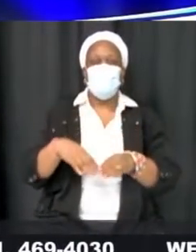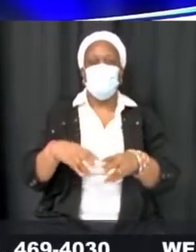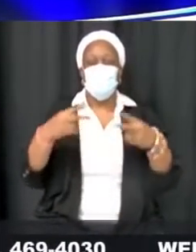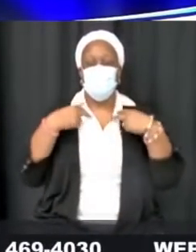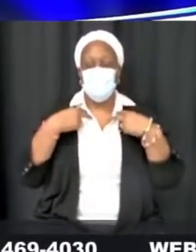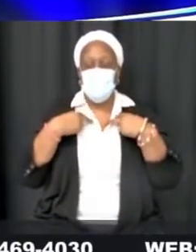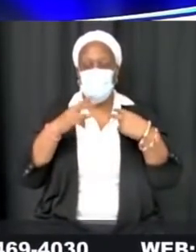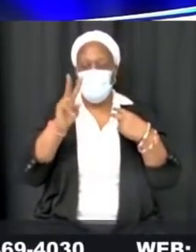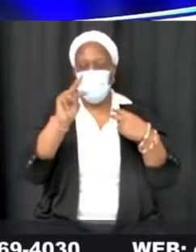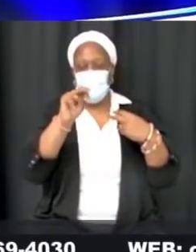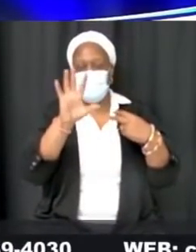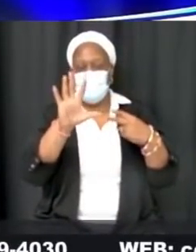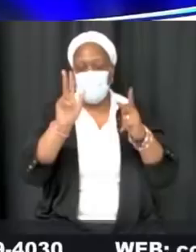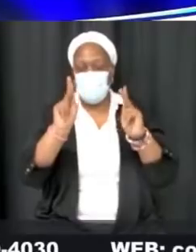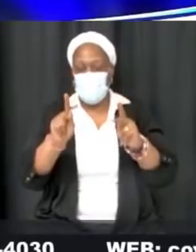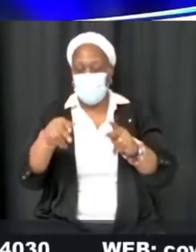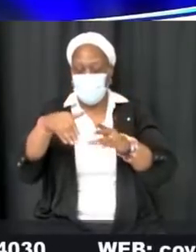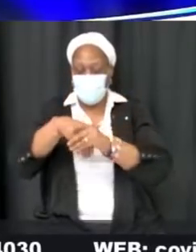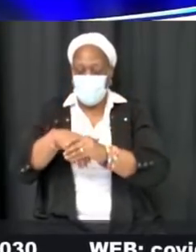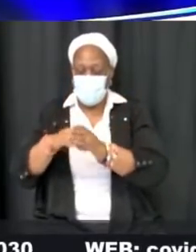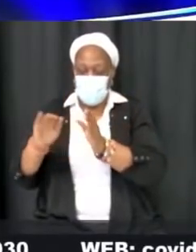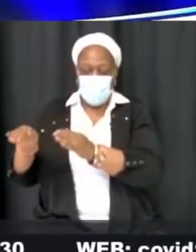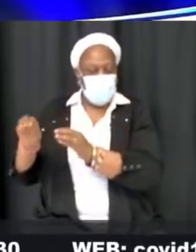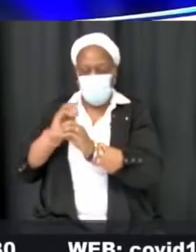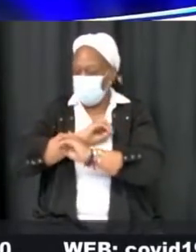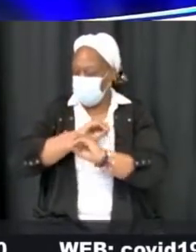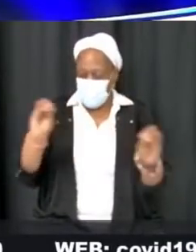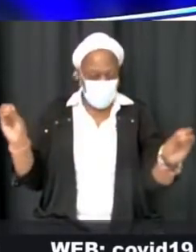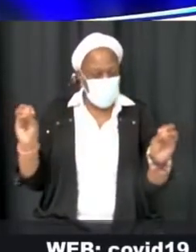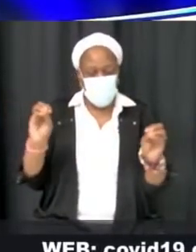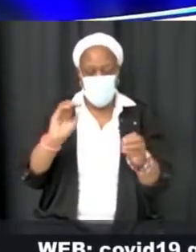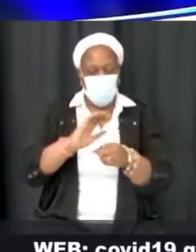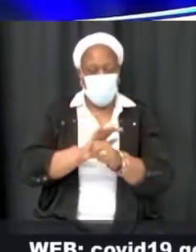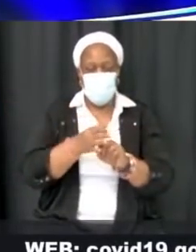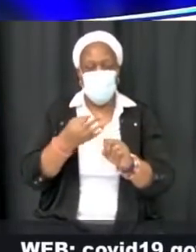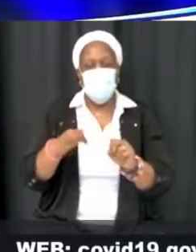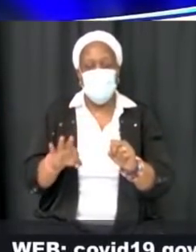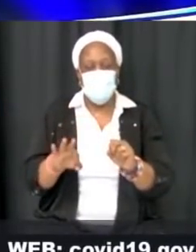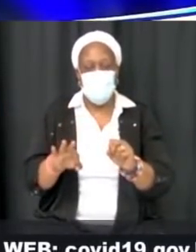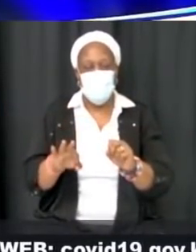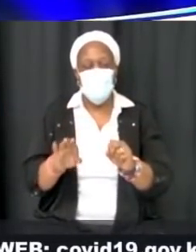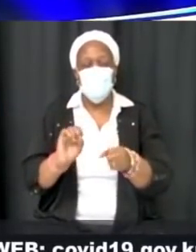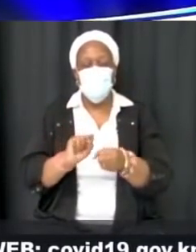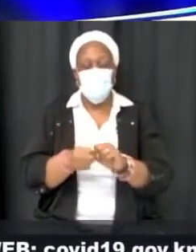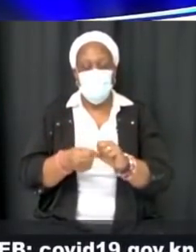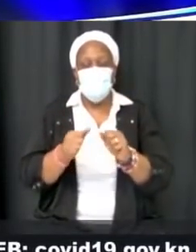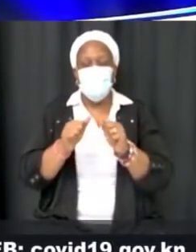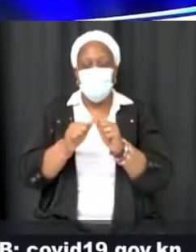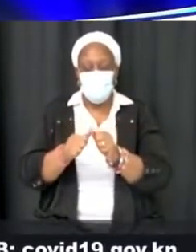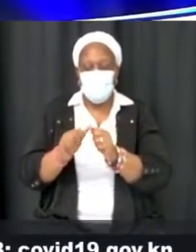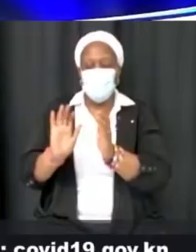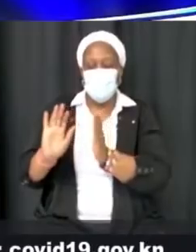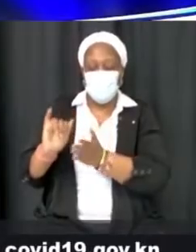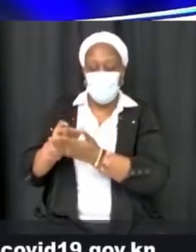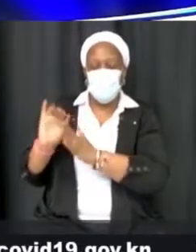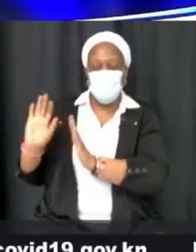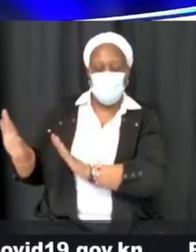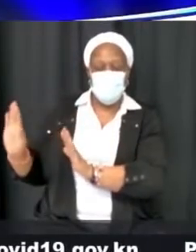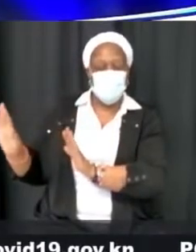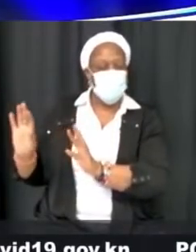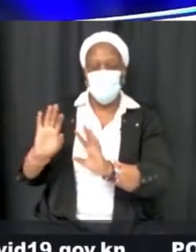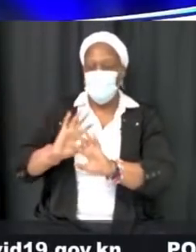who are negative, and every effort is being made to keep them totally isolated from all the other